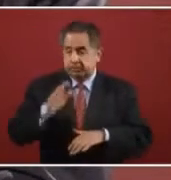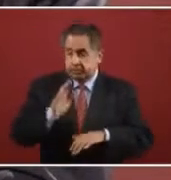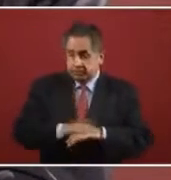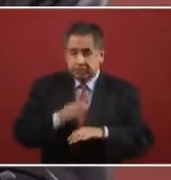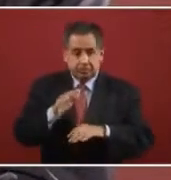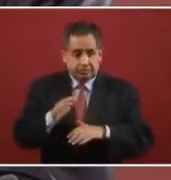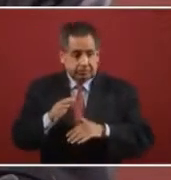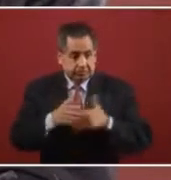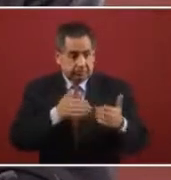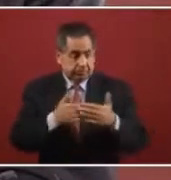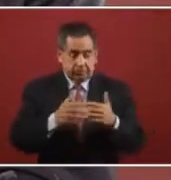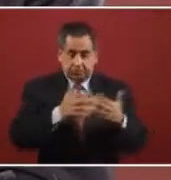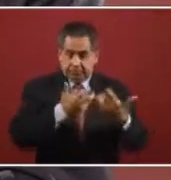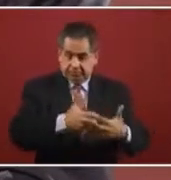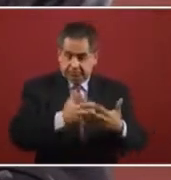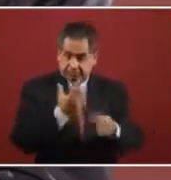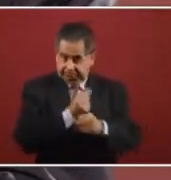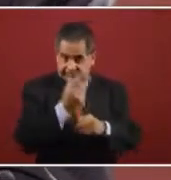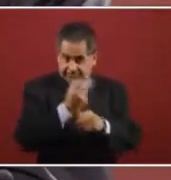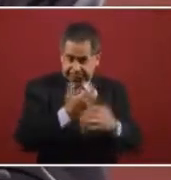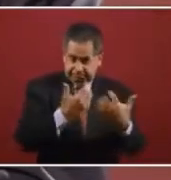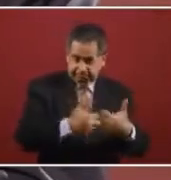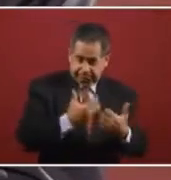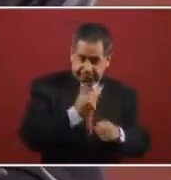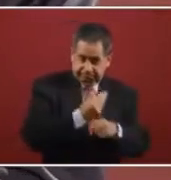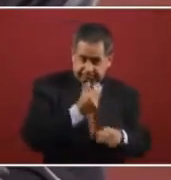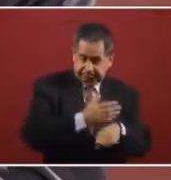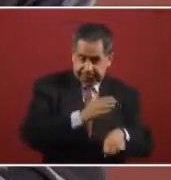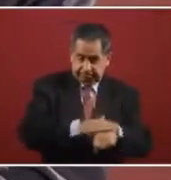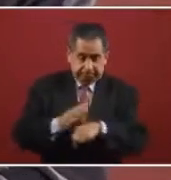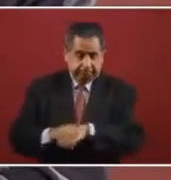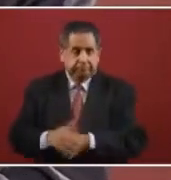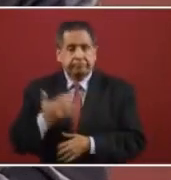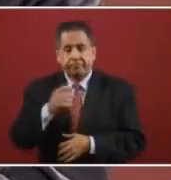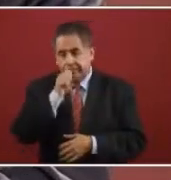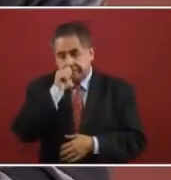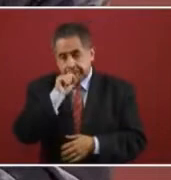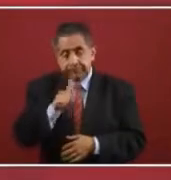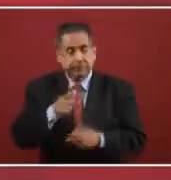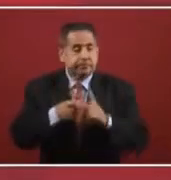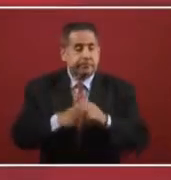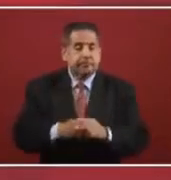by modernizing the refineries and